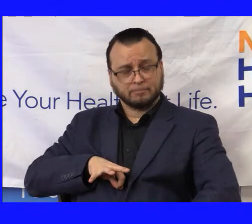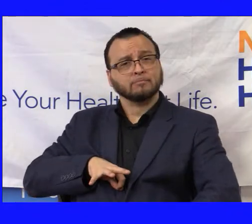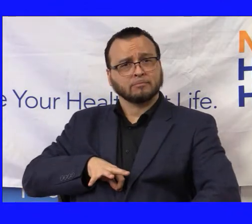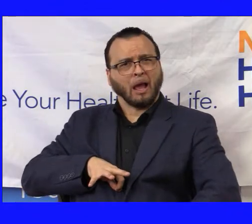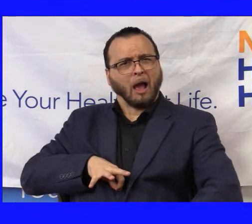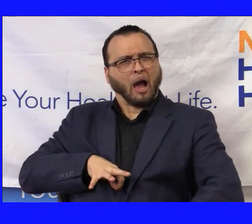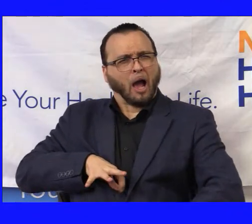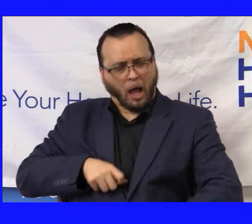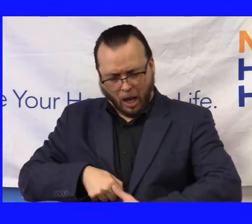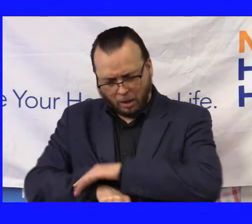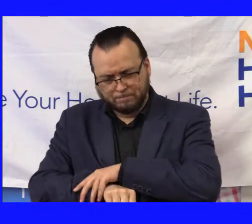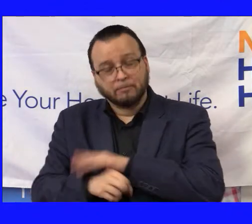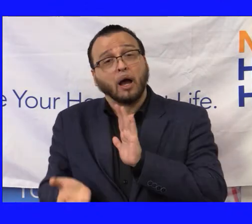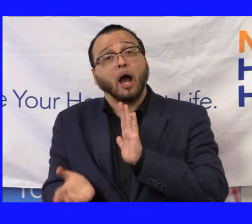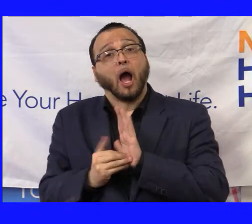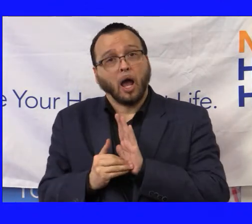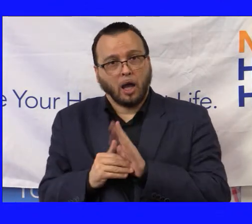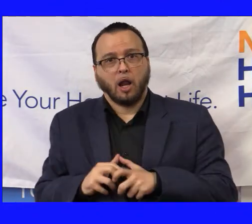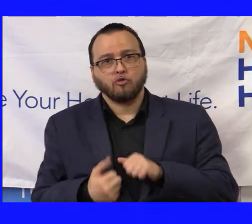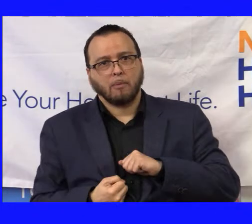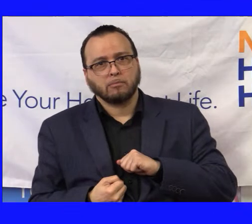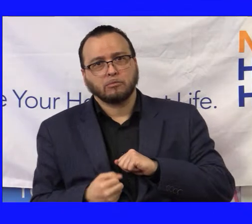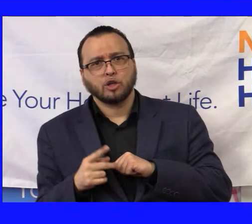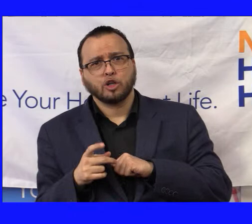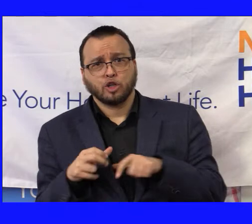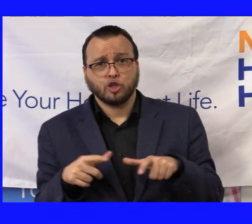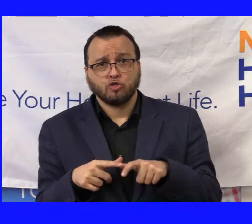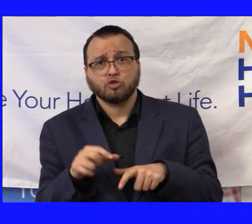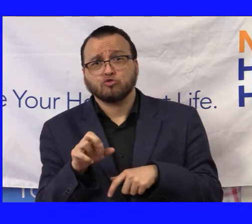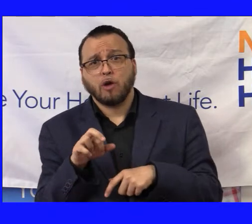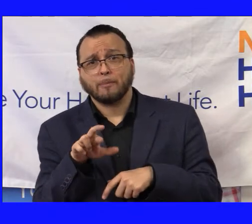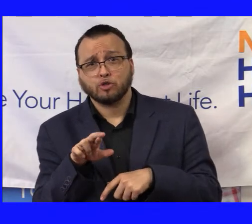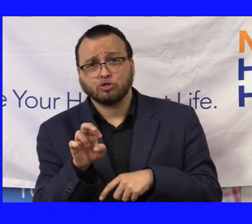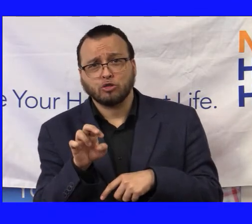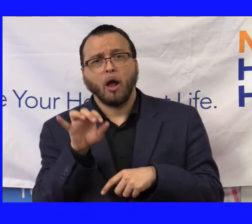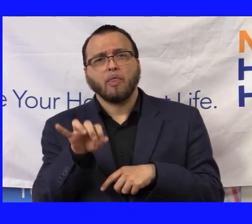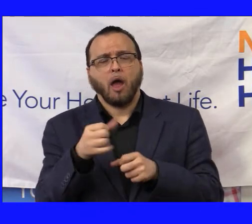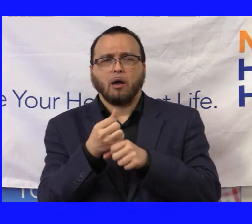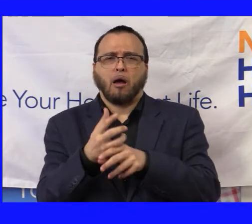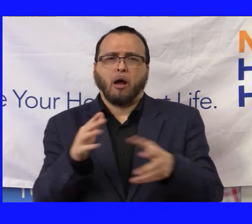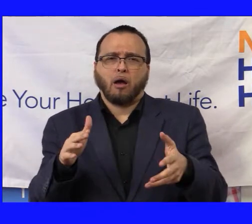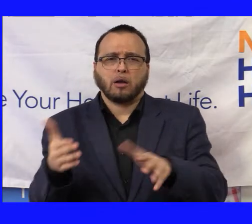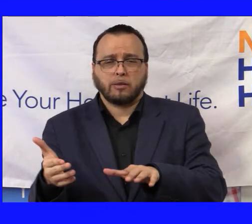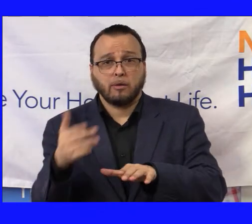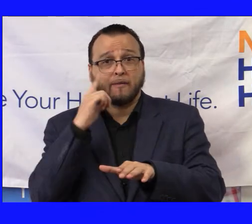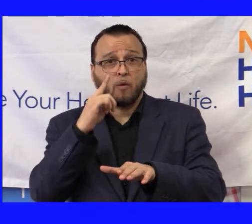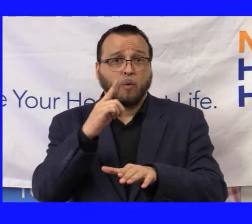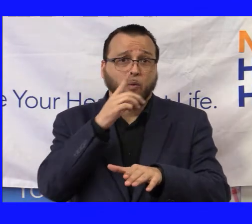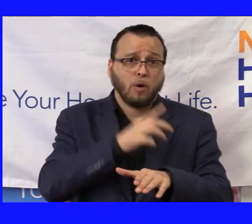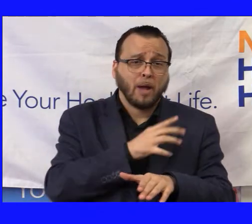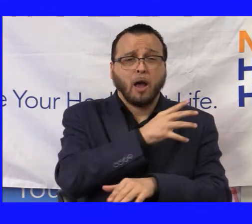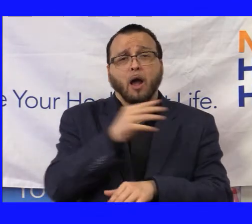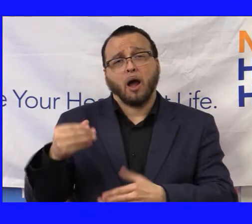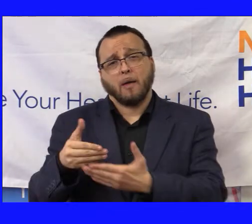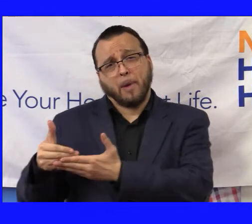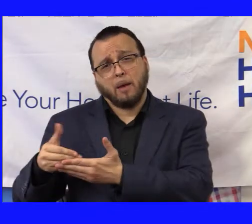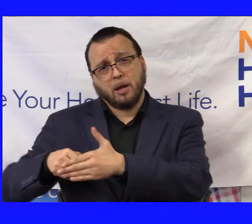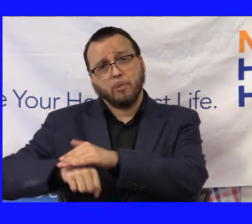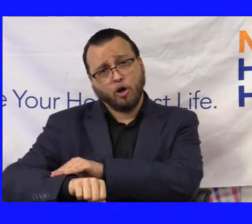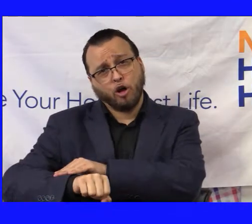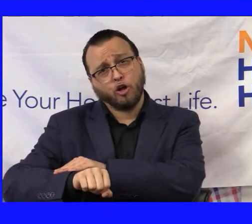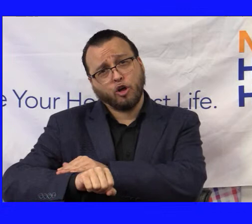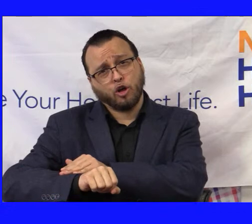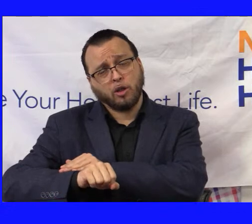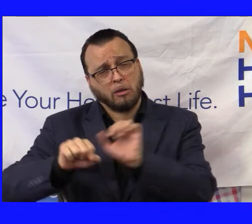like uterine rupture, which can be very deleterious and carry a lot of morbidity and mortality for the woman and for the birthing baby.